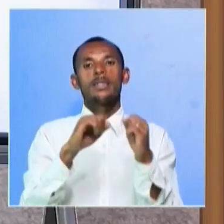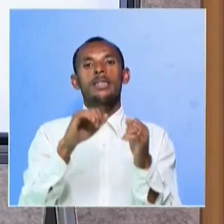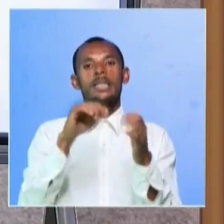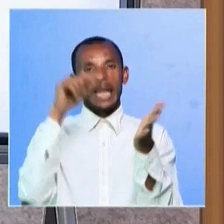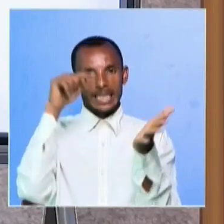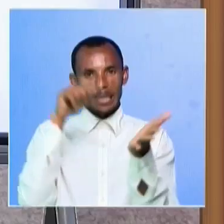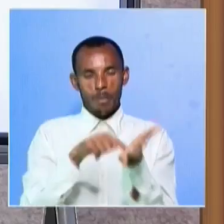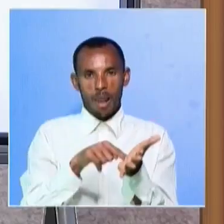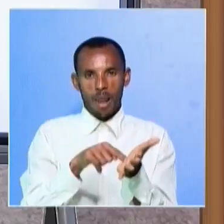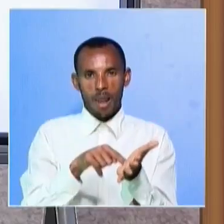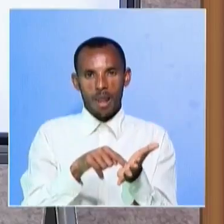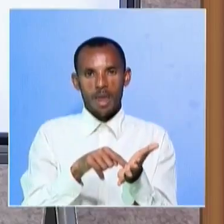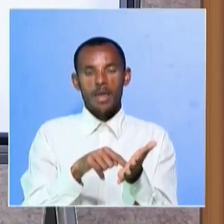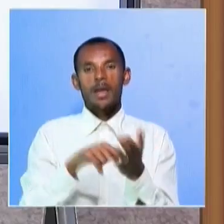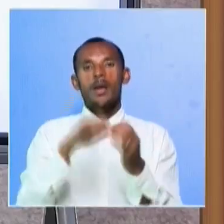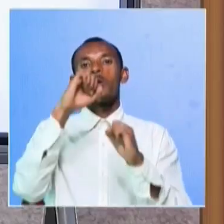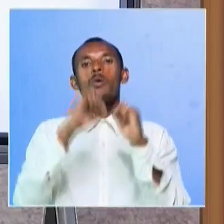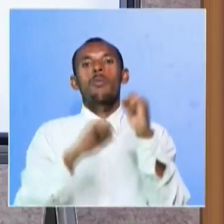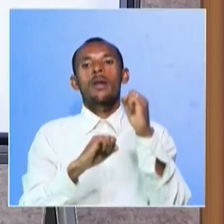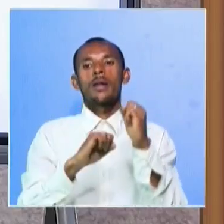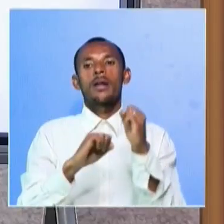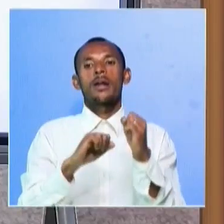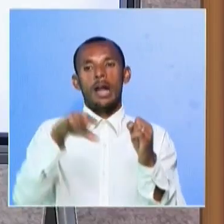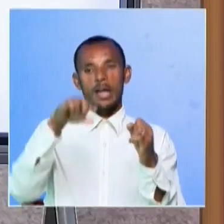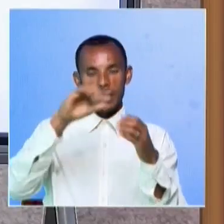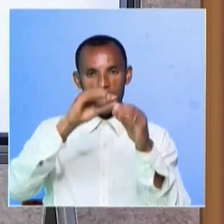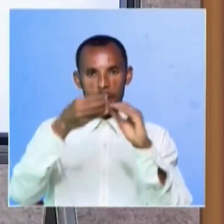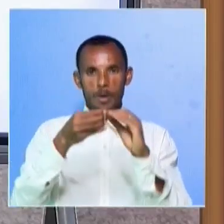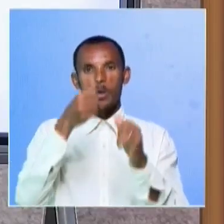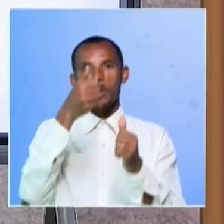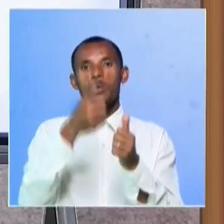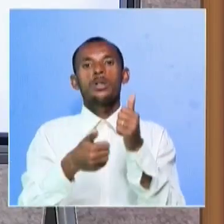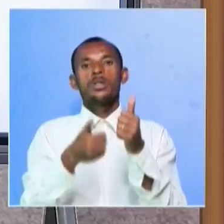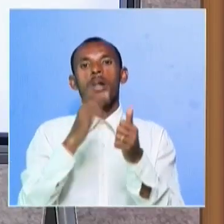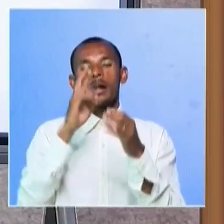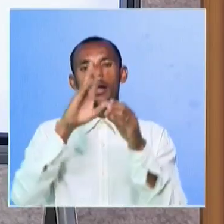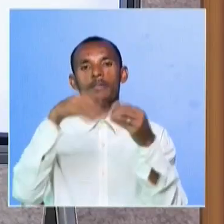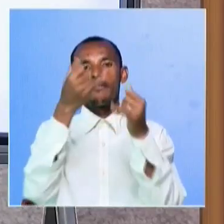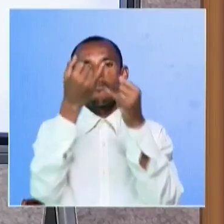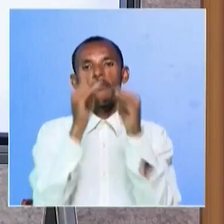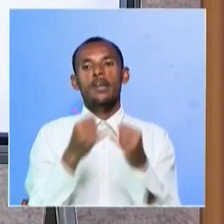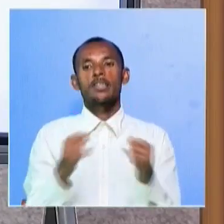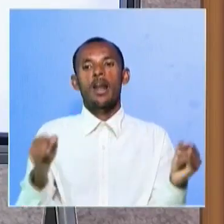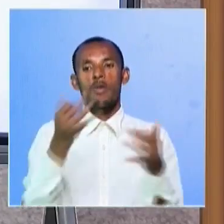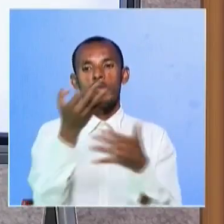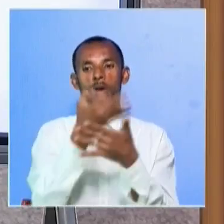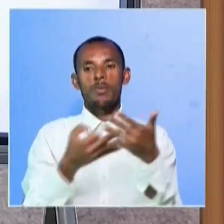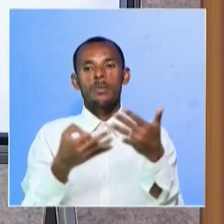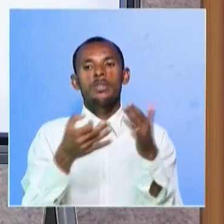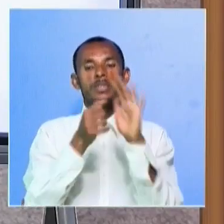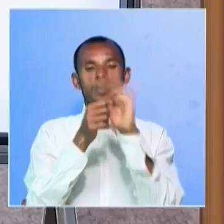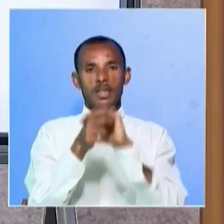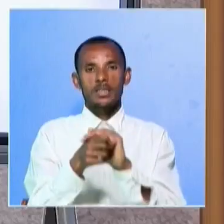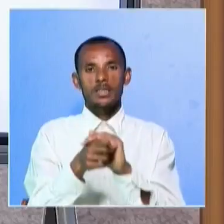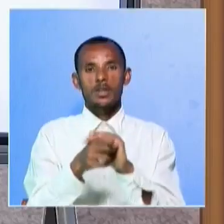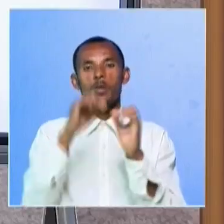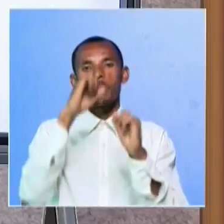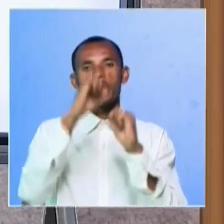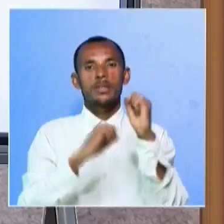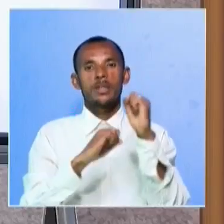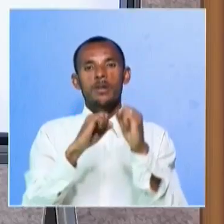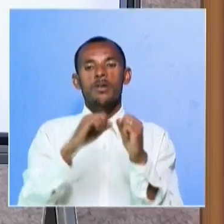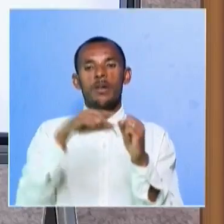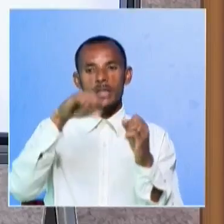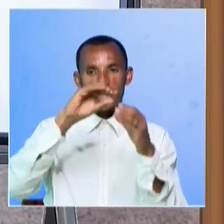decimals, comparing rational numbers which are given in fractional form, such as comparison of